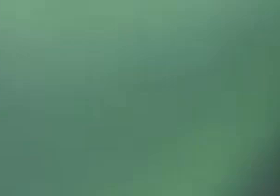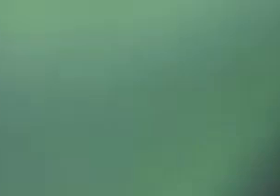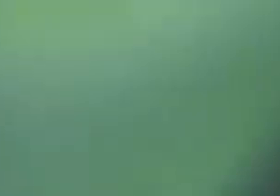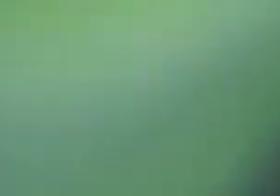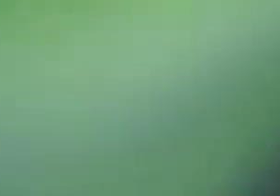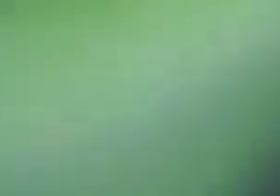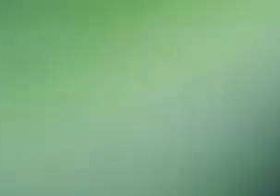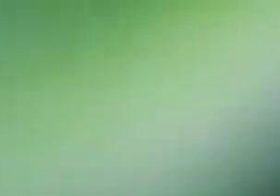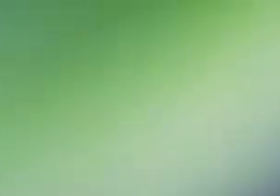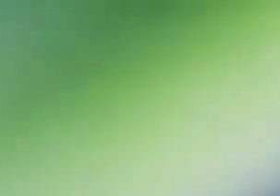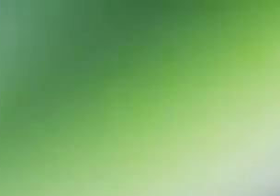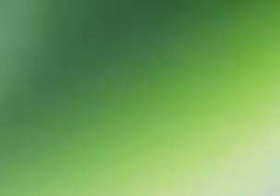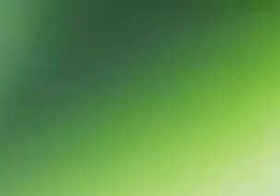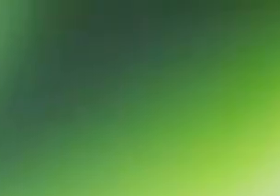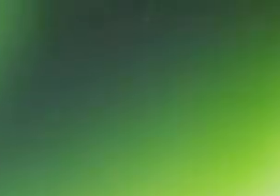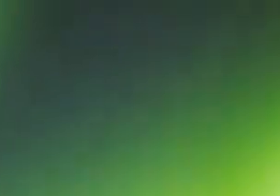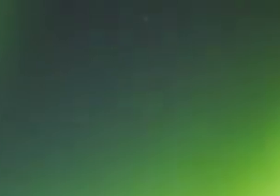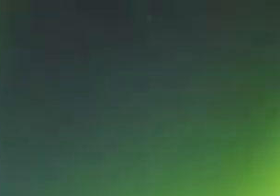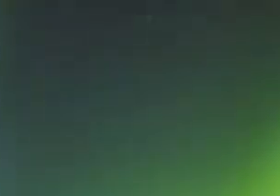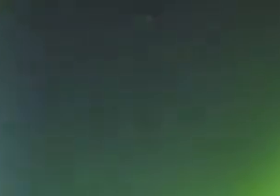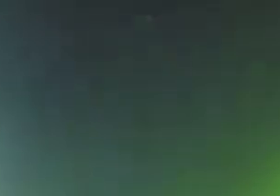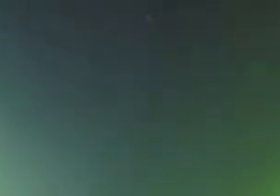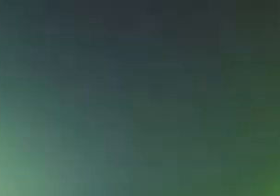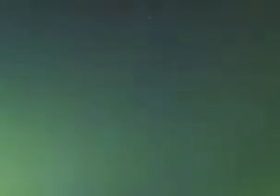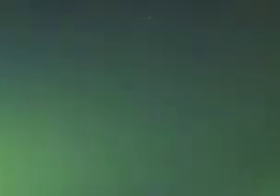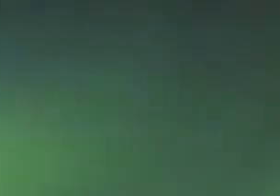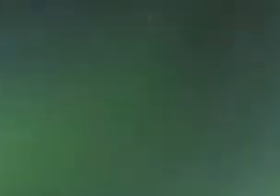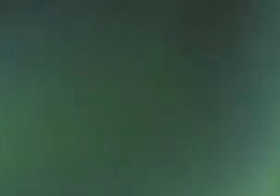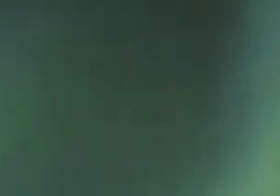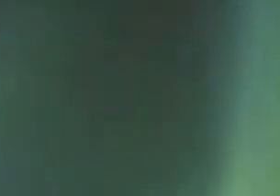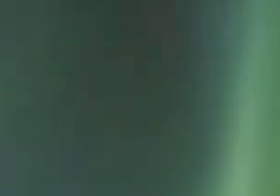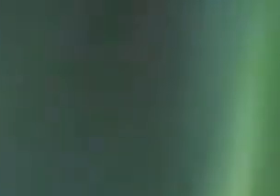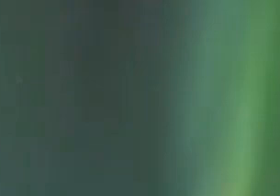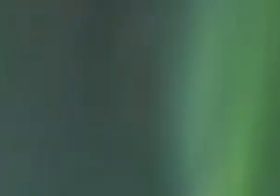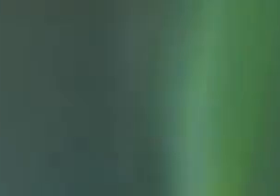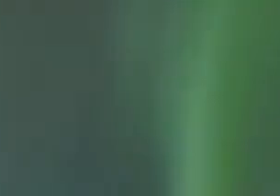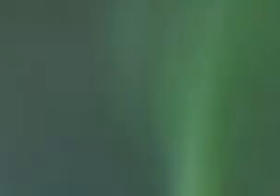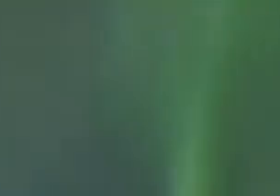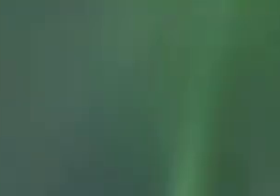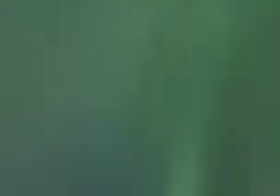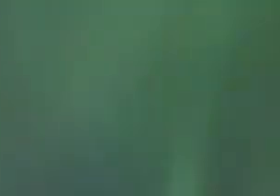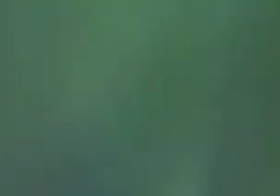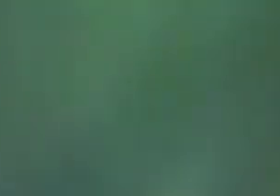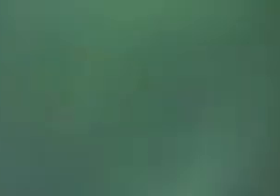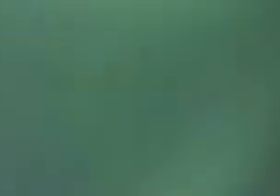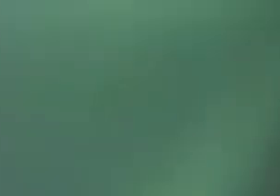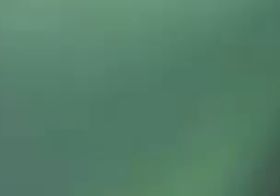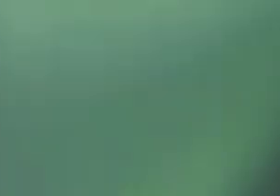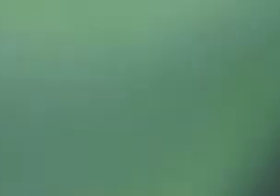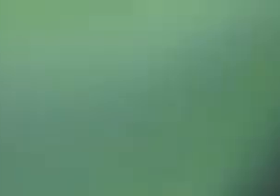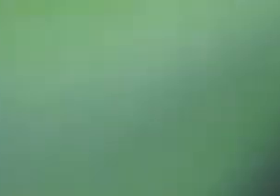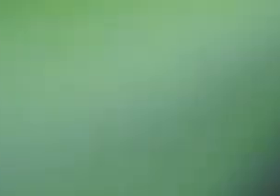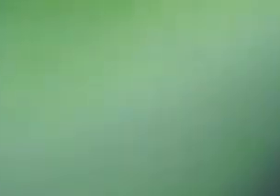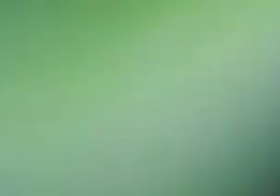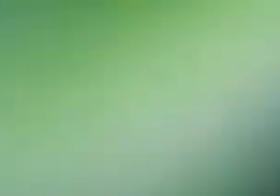There's a question regarding as far as when families, in this case, are switch school districts, so they go to a neighboring school